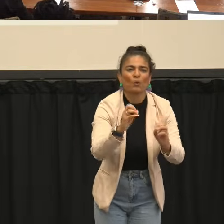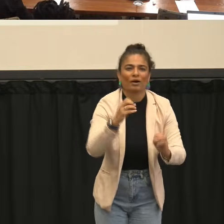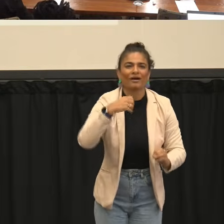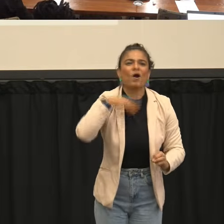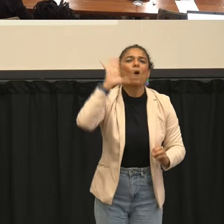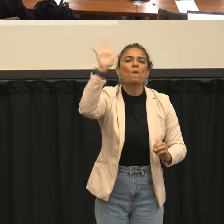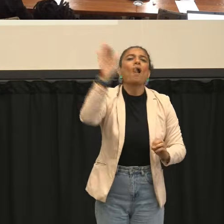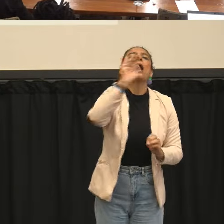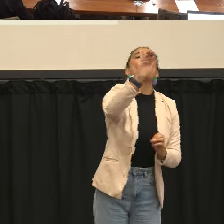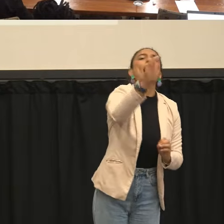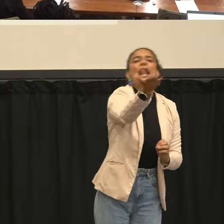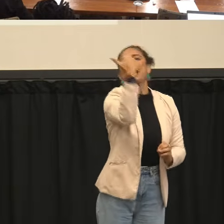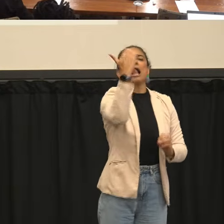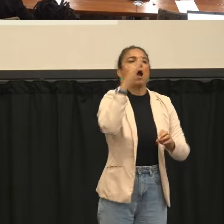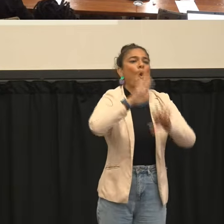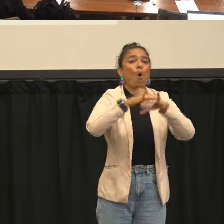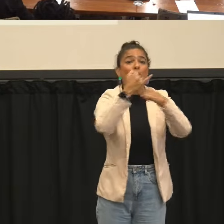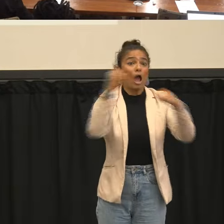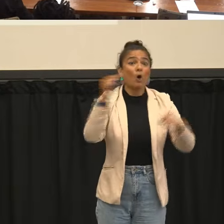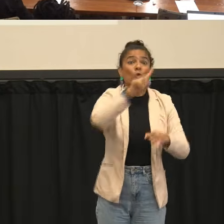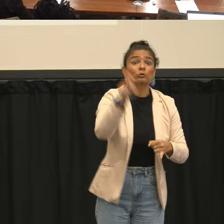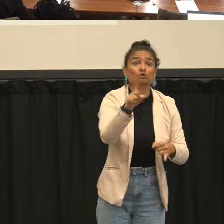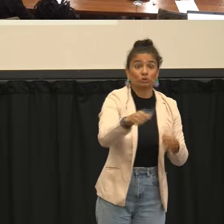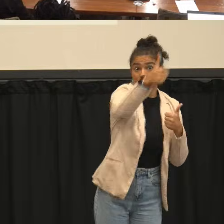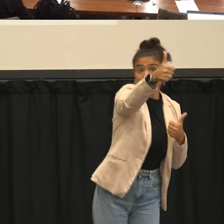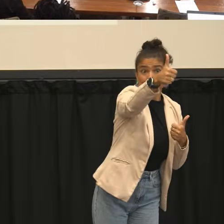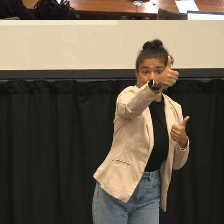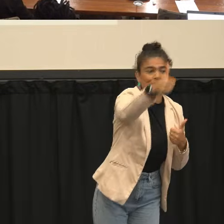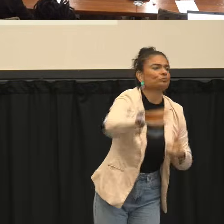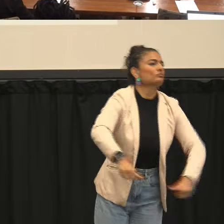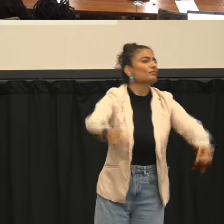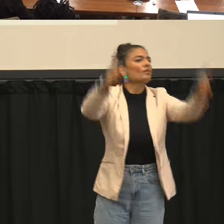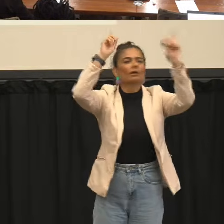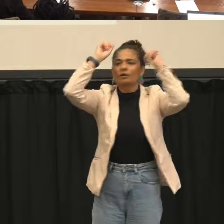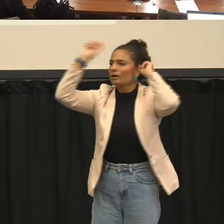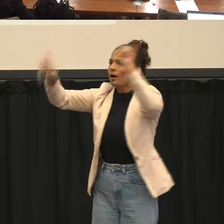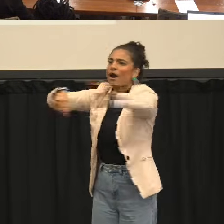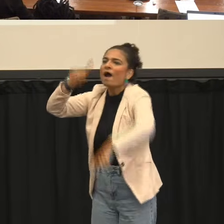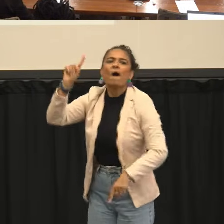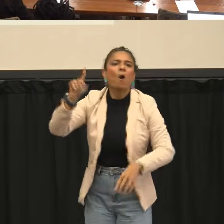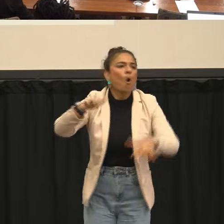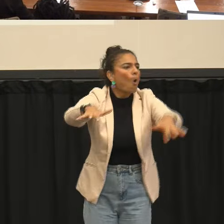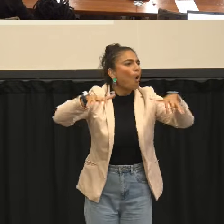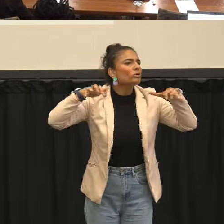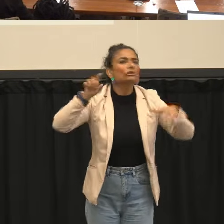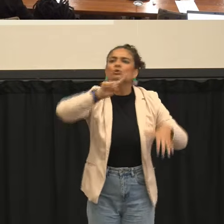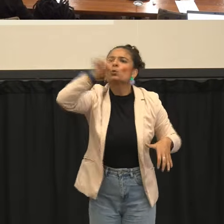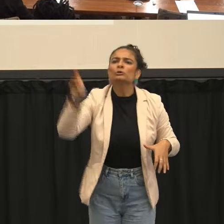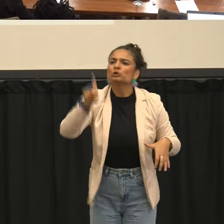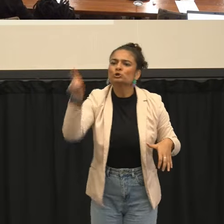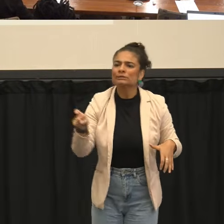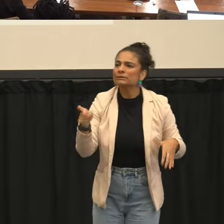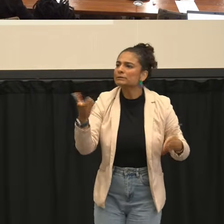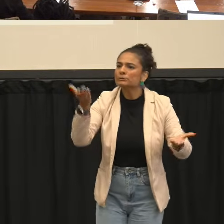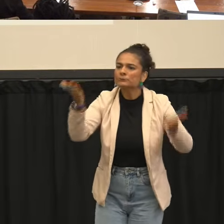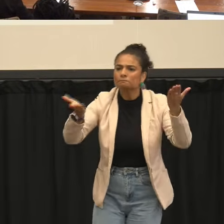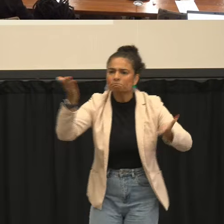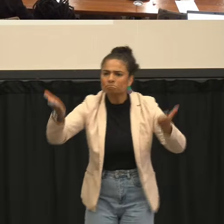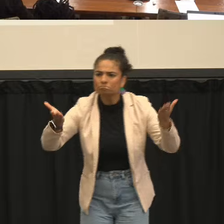we also provide you with opportunities. Once we are finished in the room, we will let you know when online questions